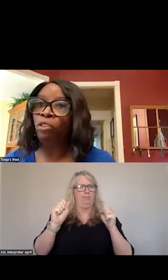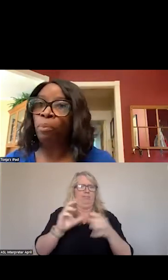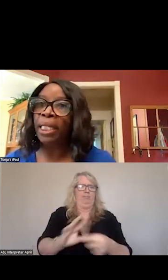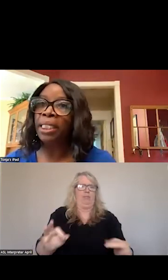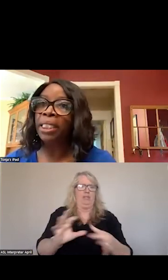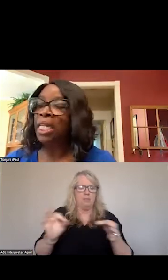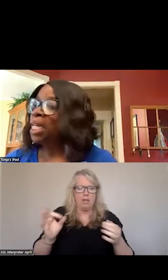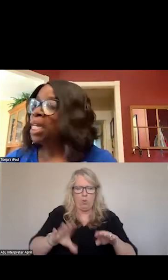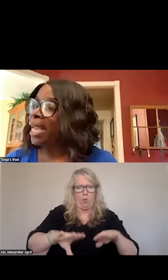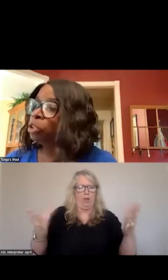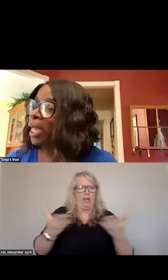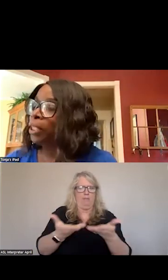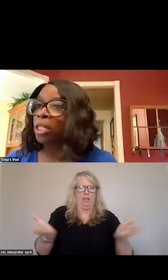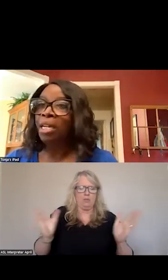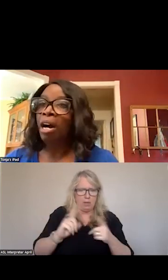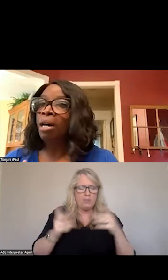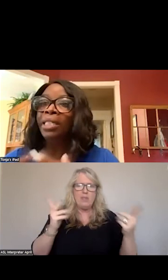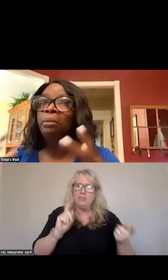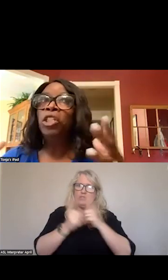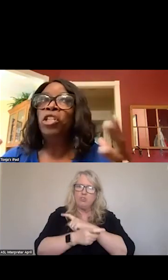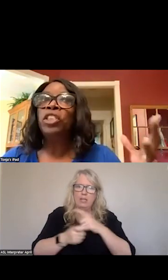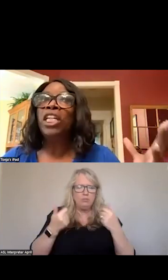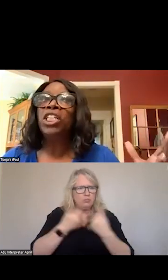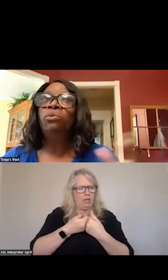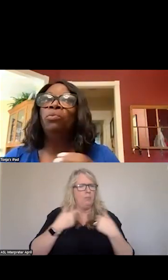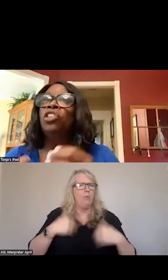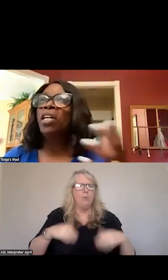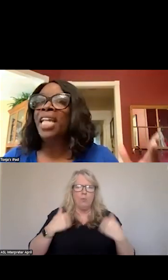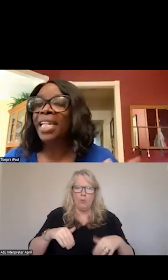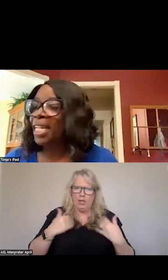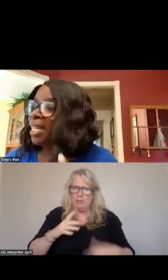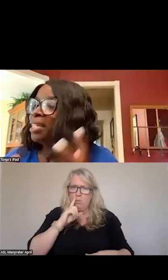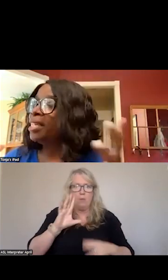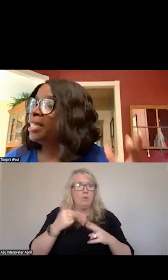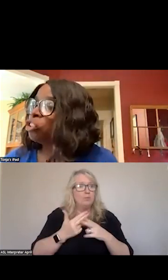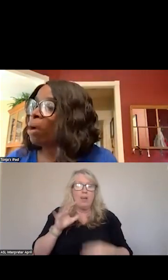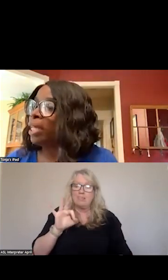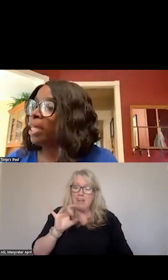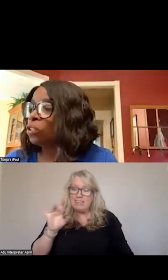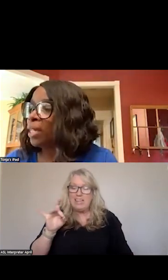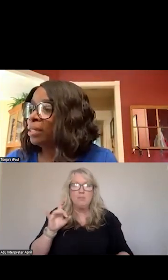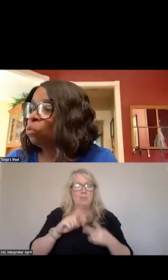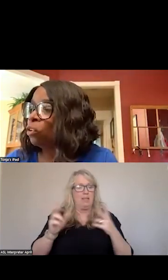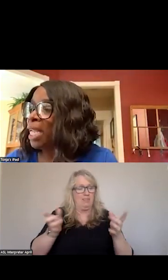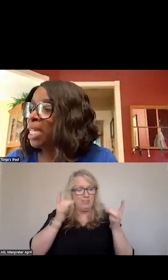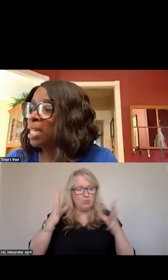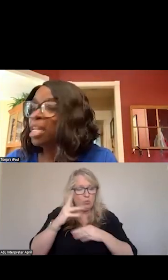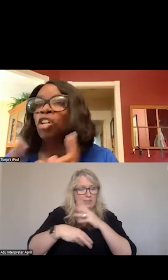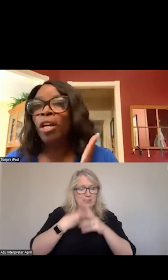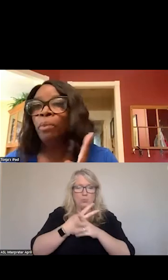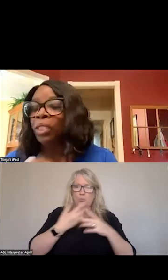spaces for places is a game changer, particularly when we're talking 988 and in this crisis world that we're